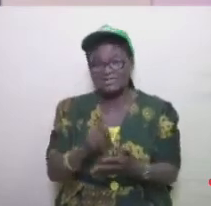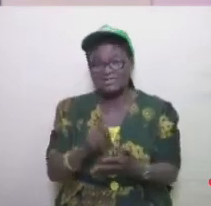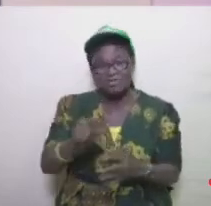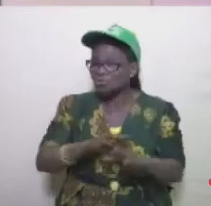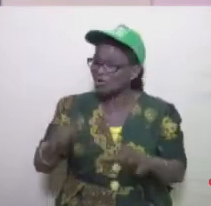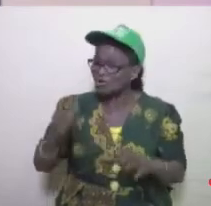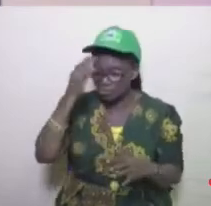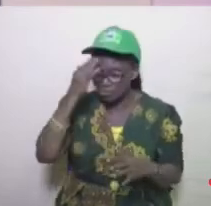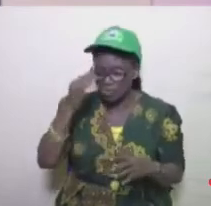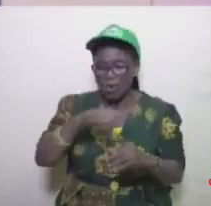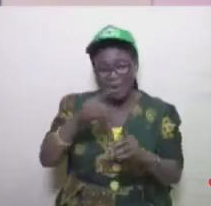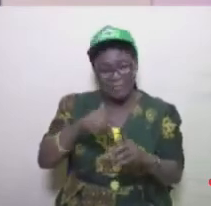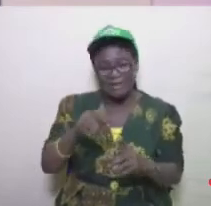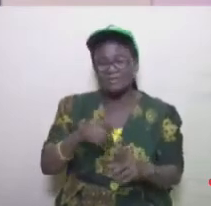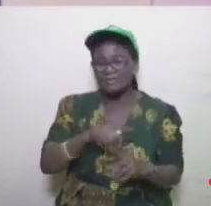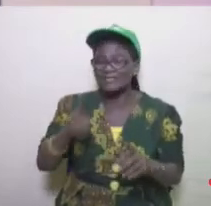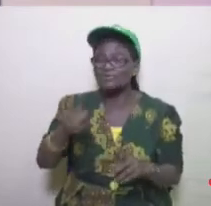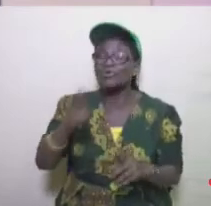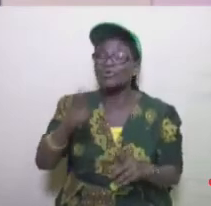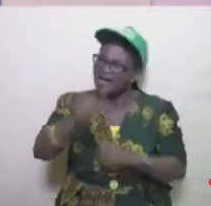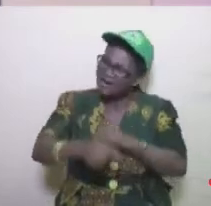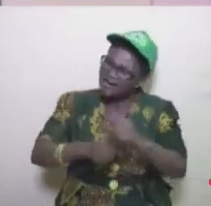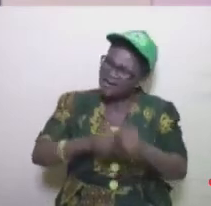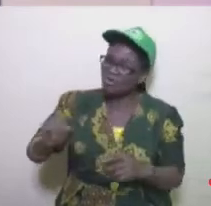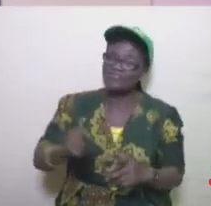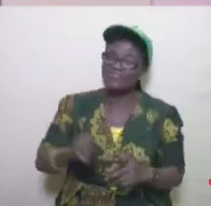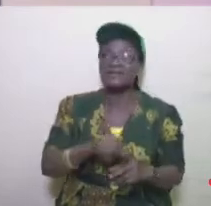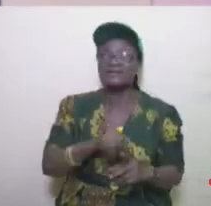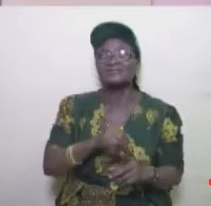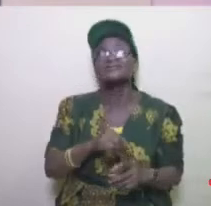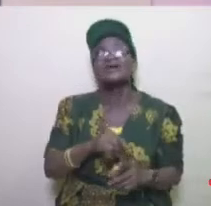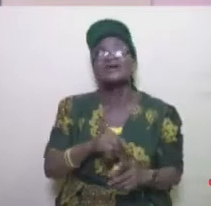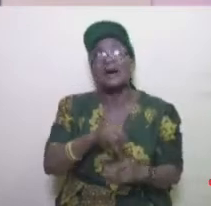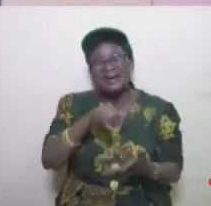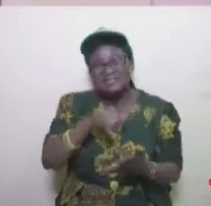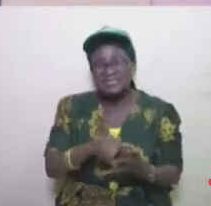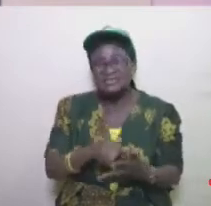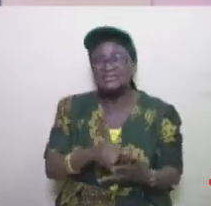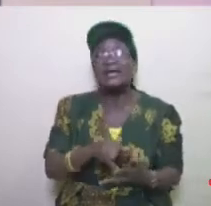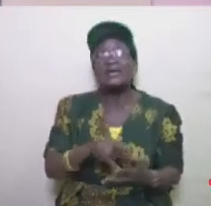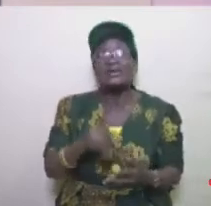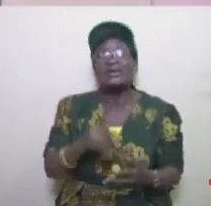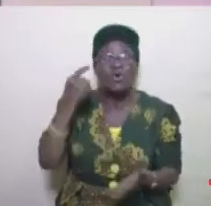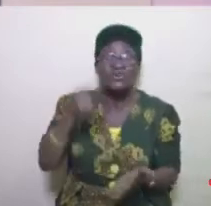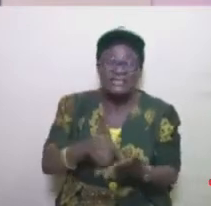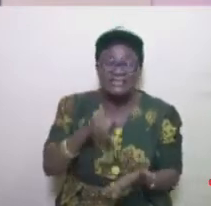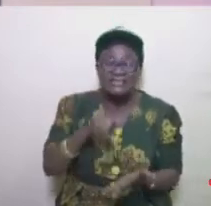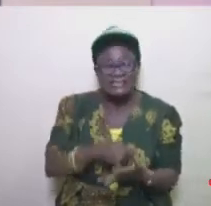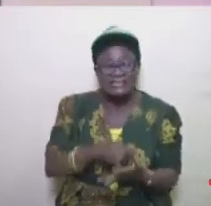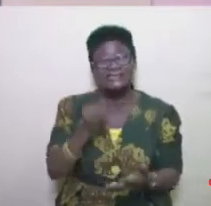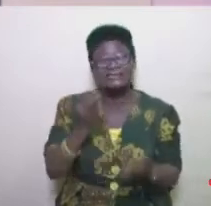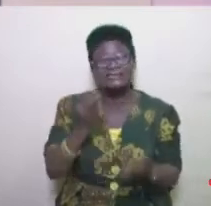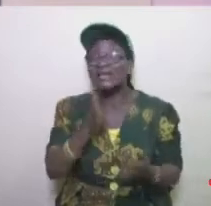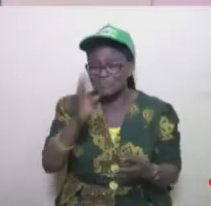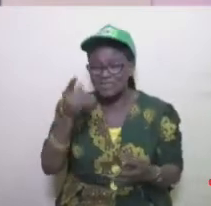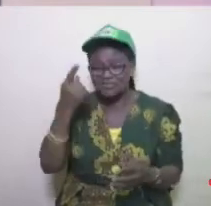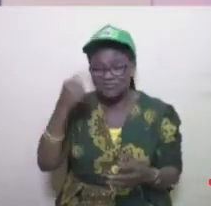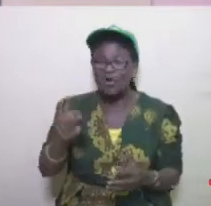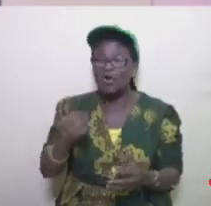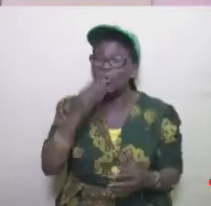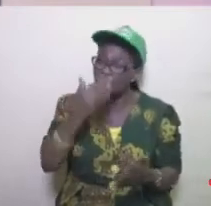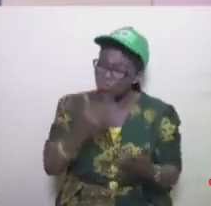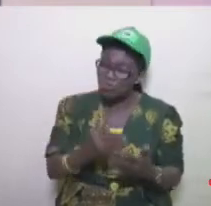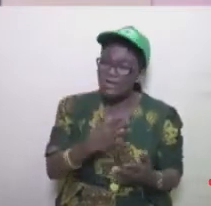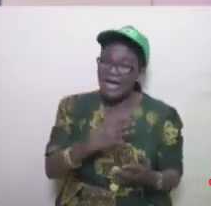But note it. It may be for your good. It may be for the future. And God is still able to